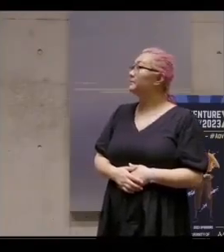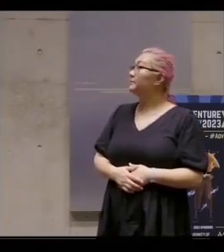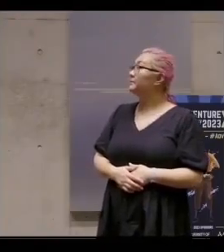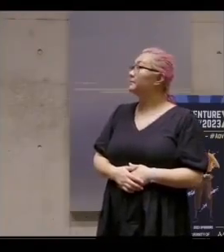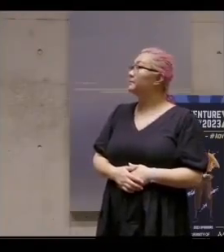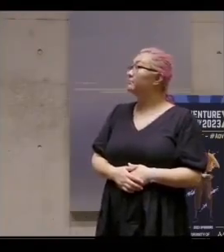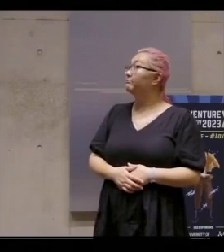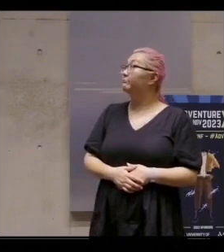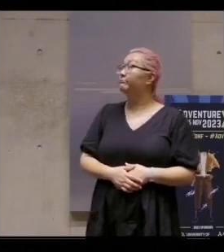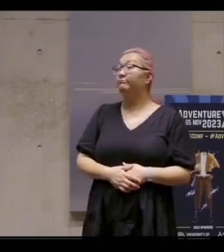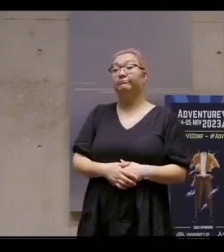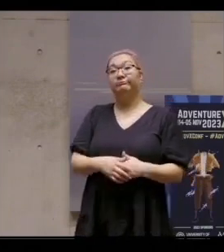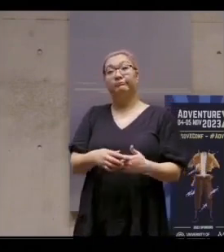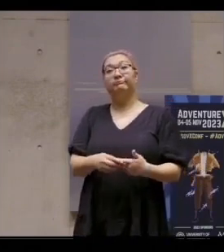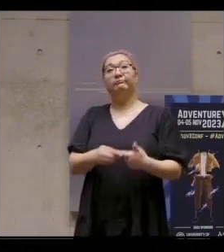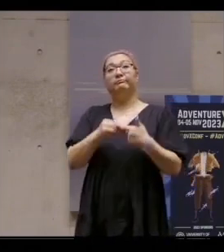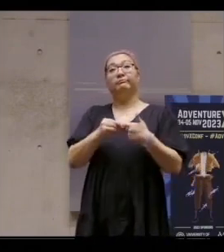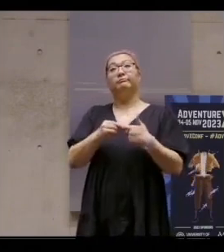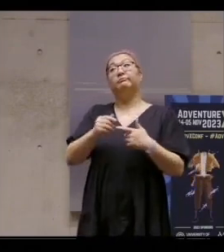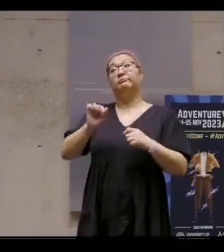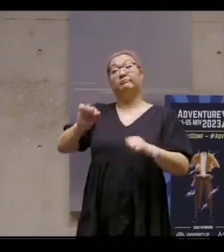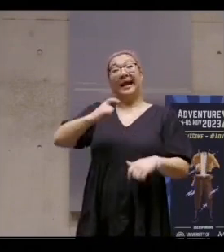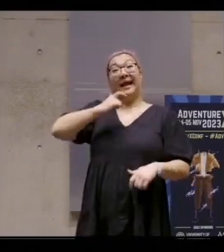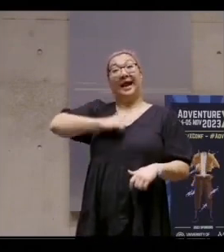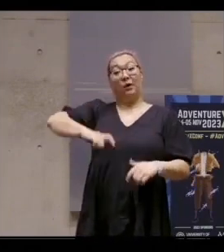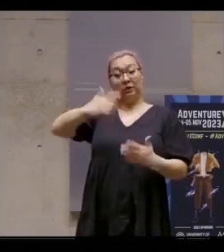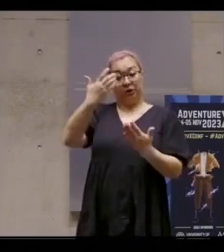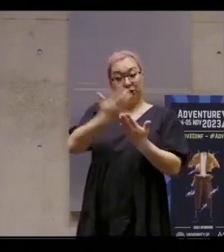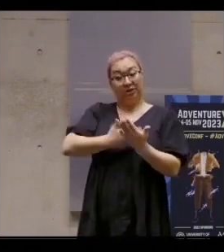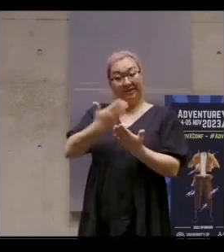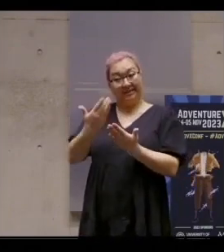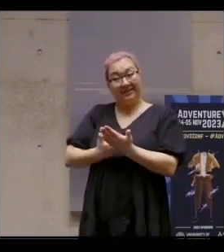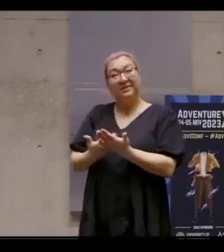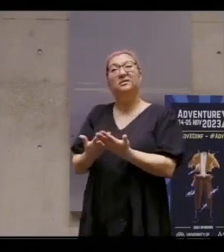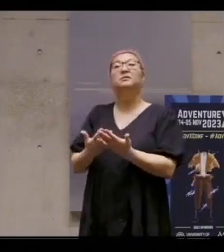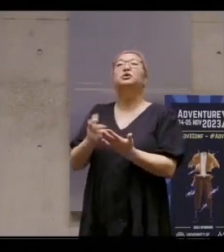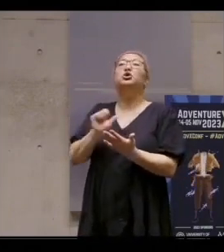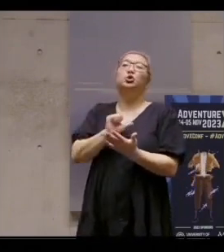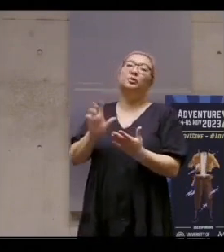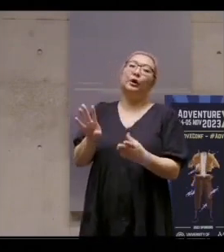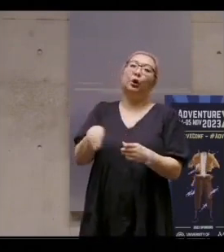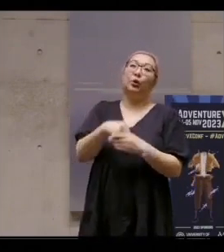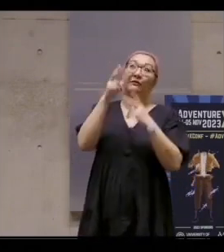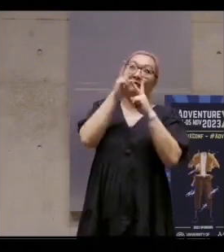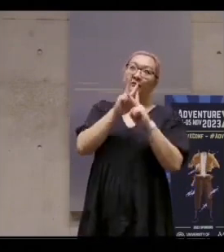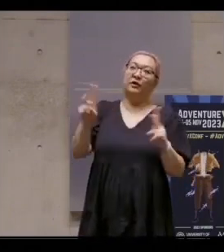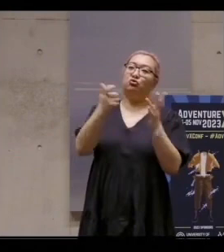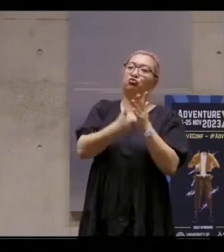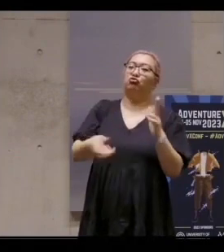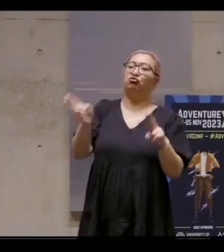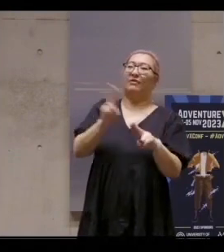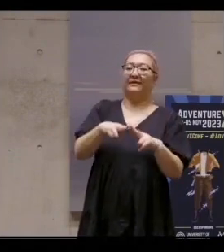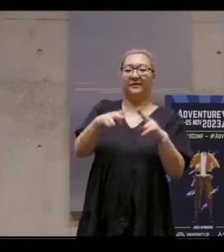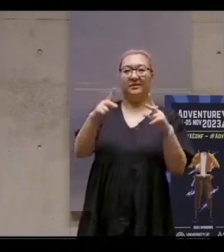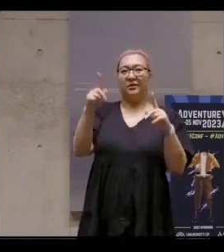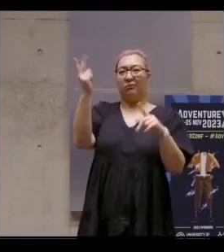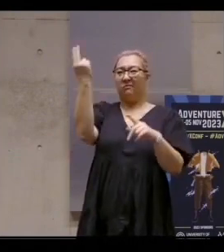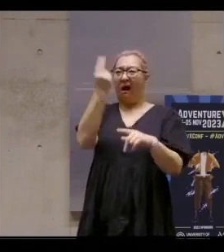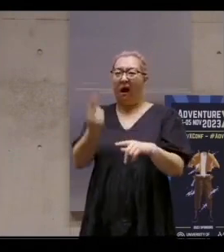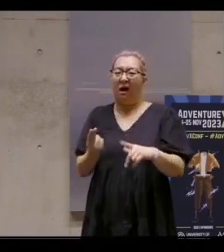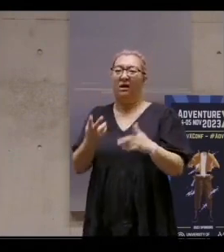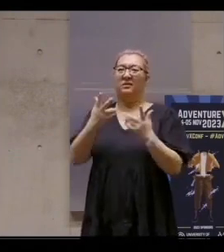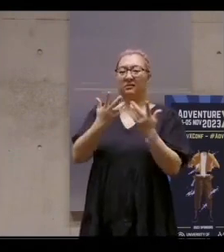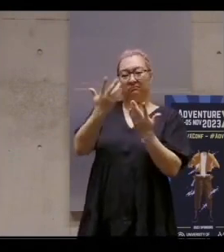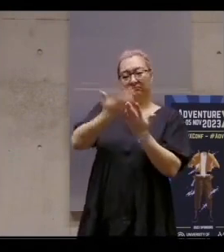sheet should include key art or at least visual references and a nice, short, clear biography. Look, again, the art